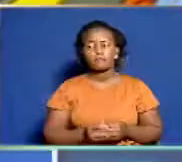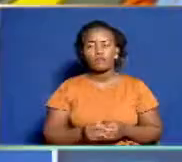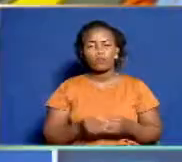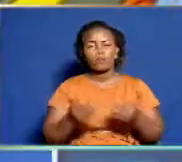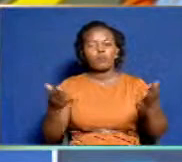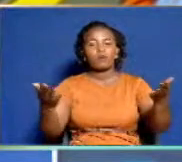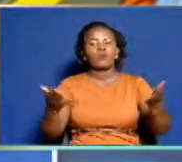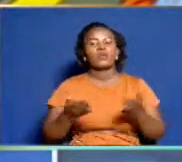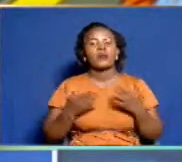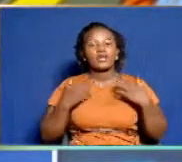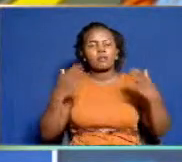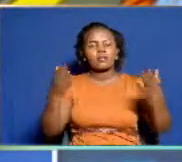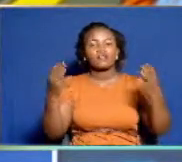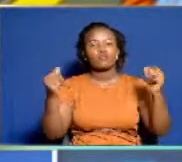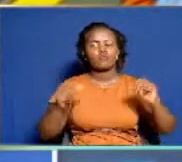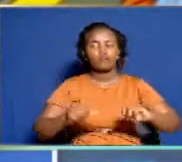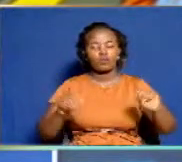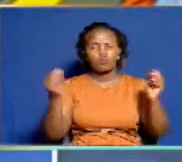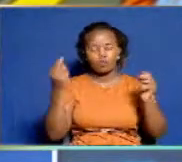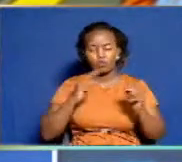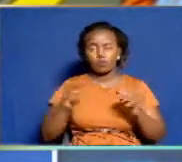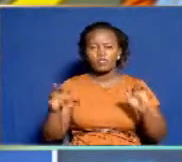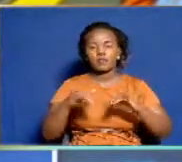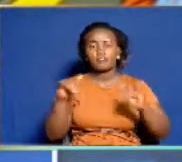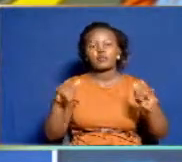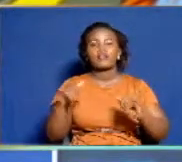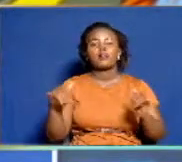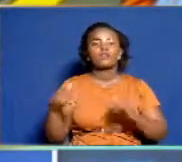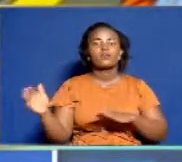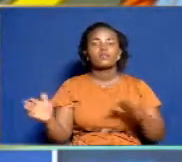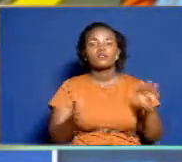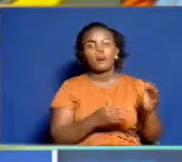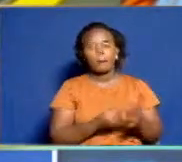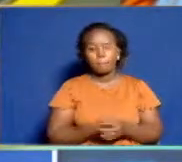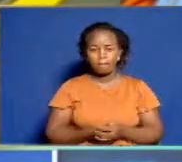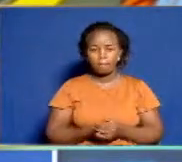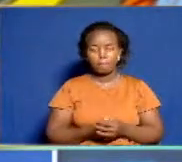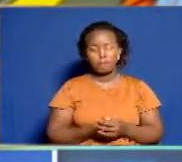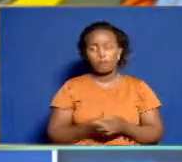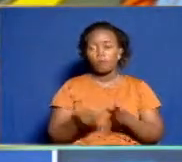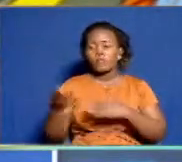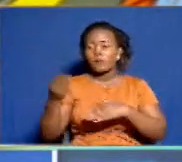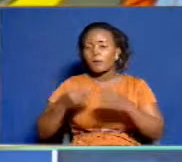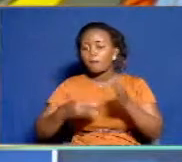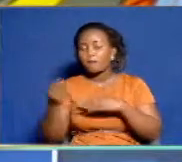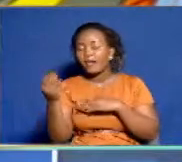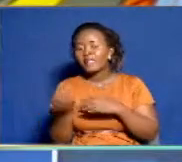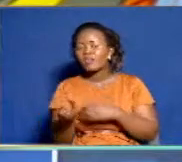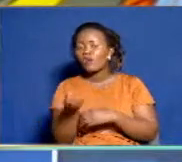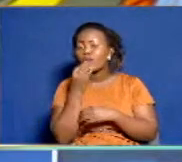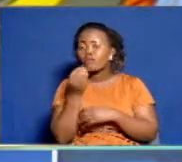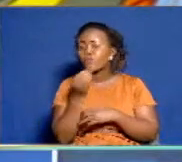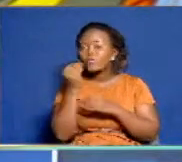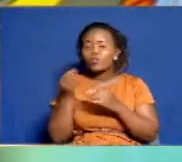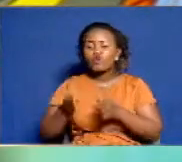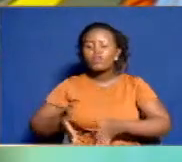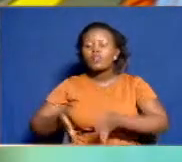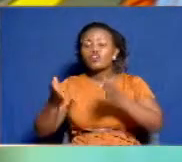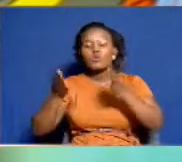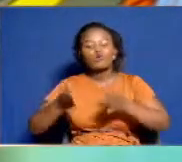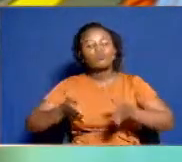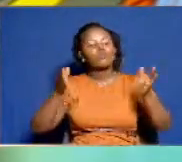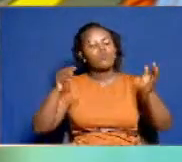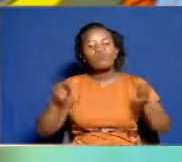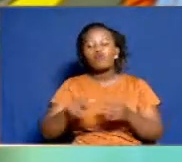Welcome back and thanks for keeping it Channel One. Now, the practice of buying foods from the street has become the main source